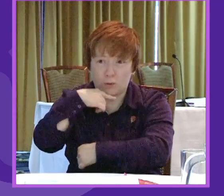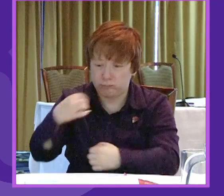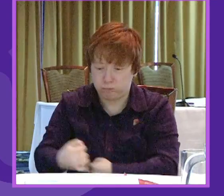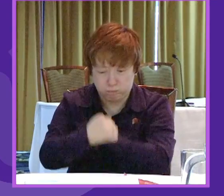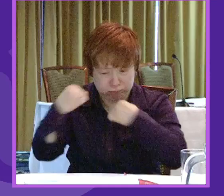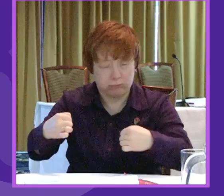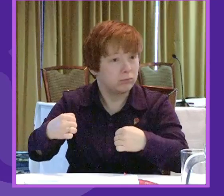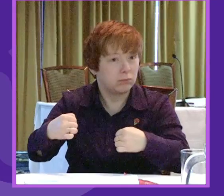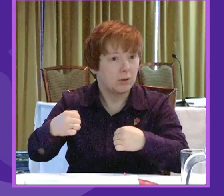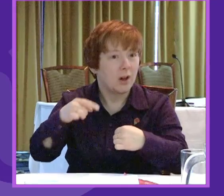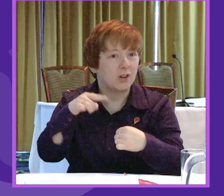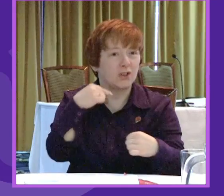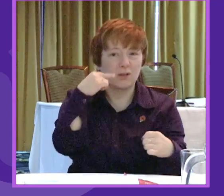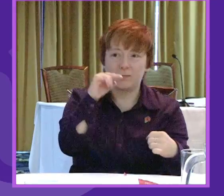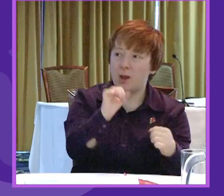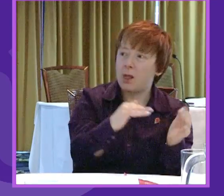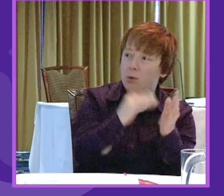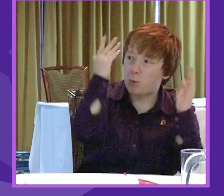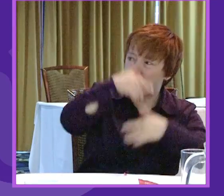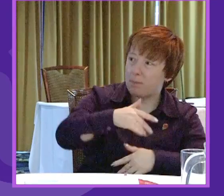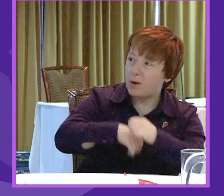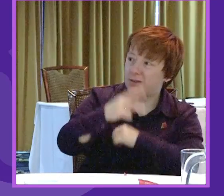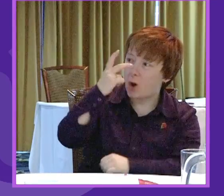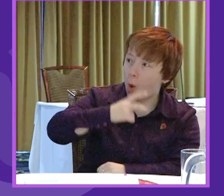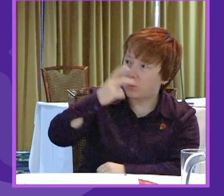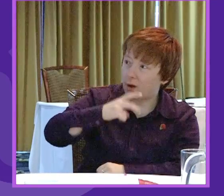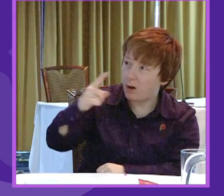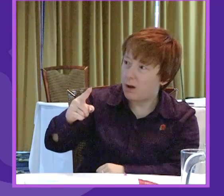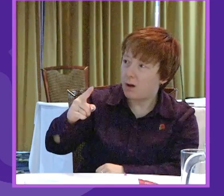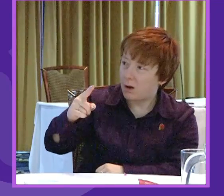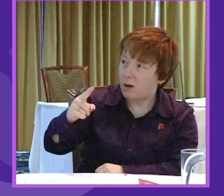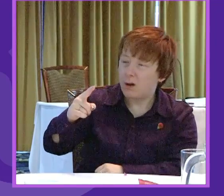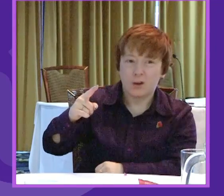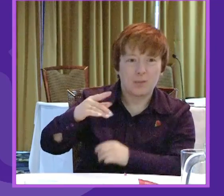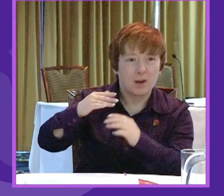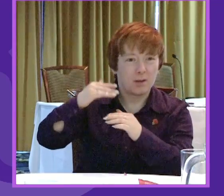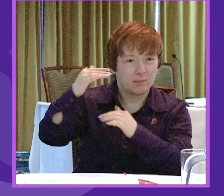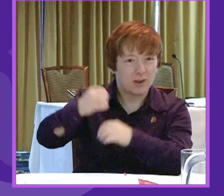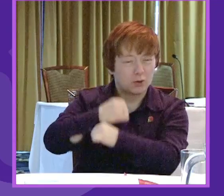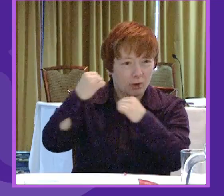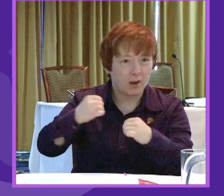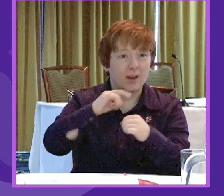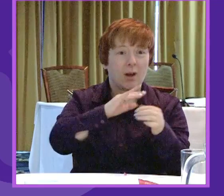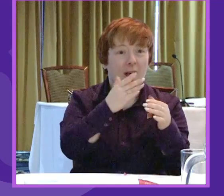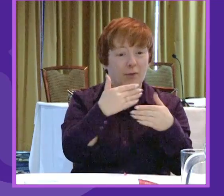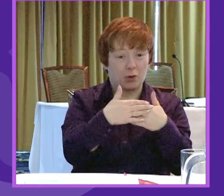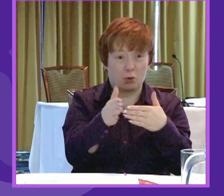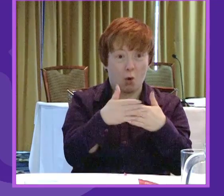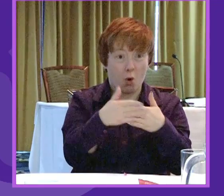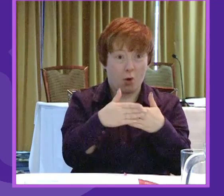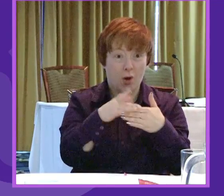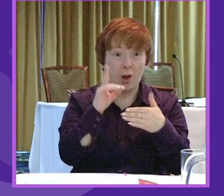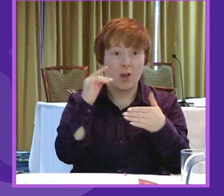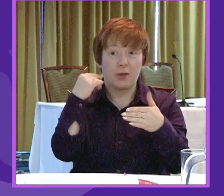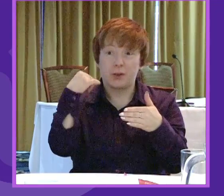And meanwhile, he's too strong for her. This is one of her worries, that he's getting much bigger, he's much stronger, and he's bashing her head against the door,